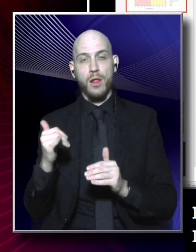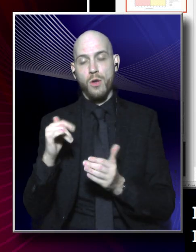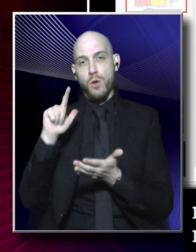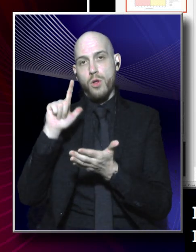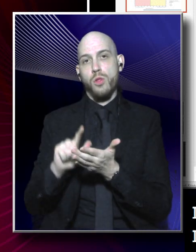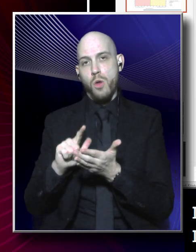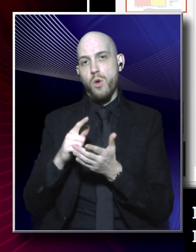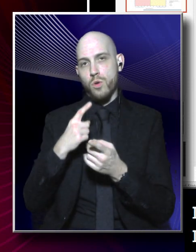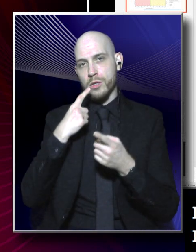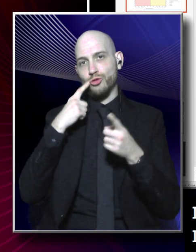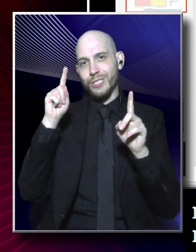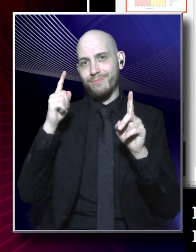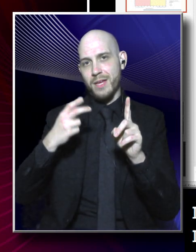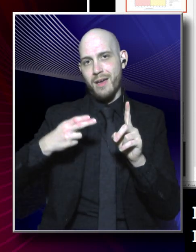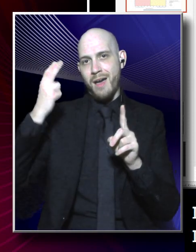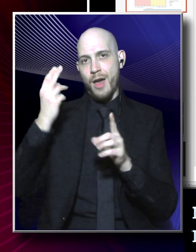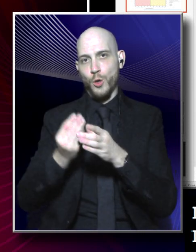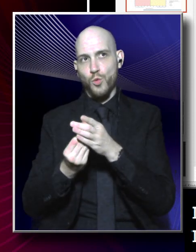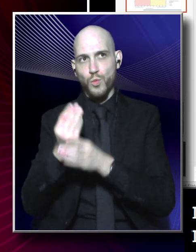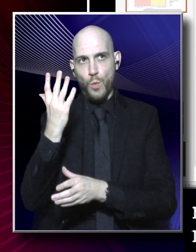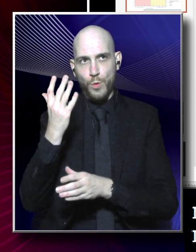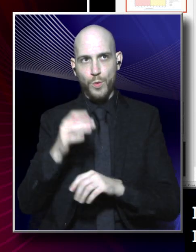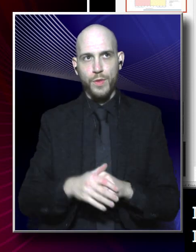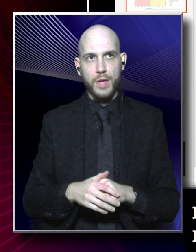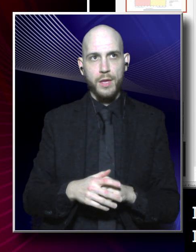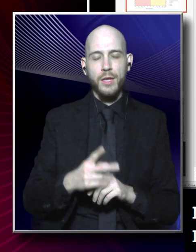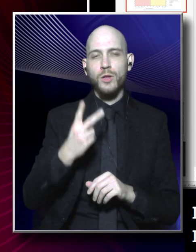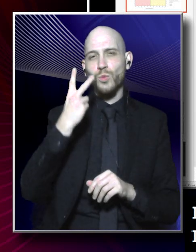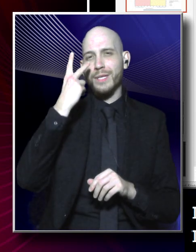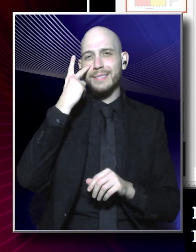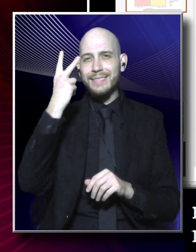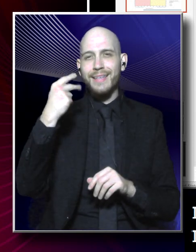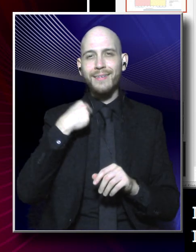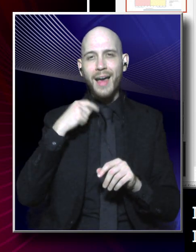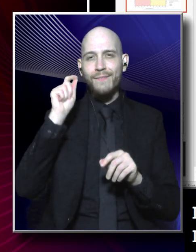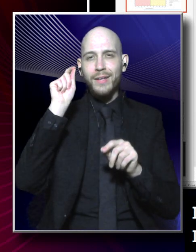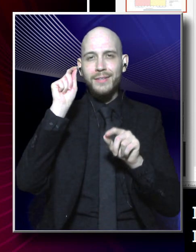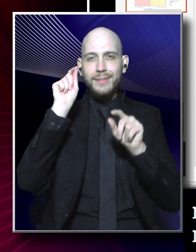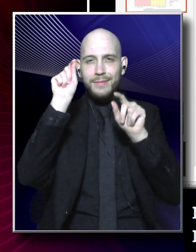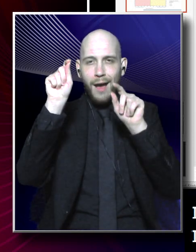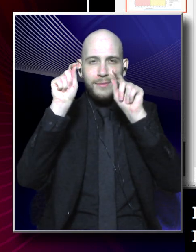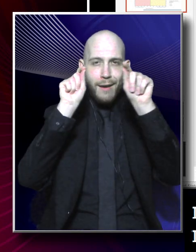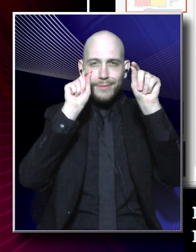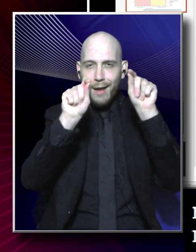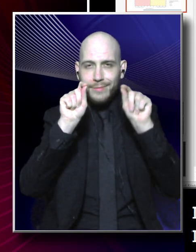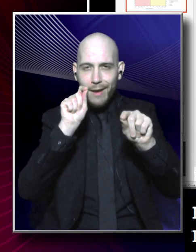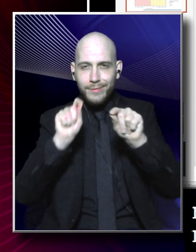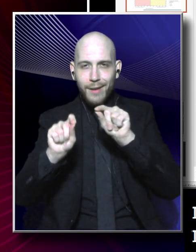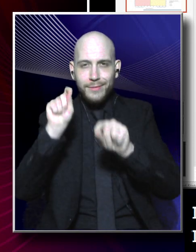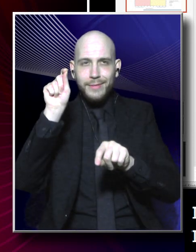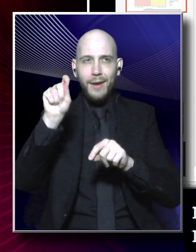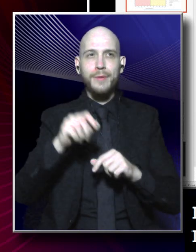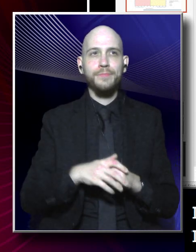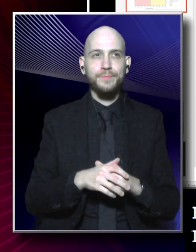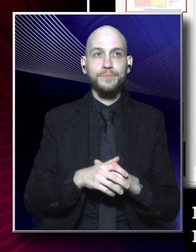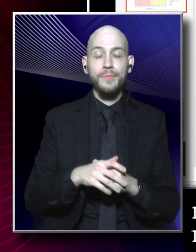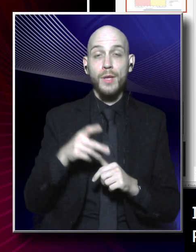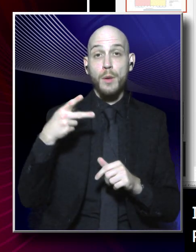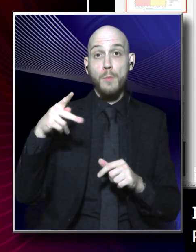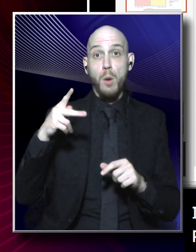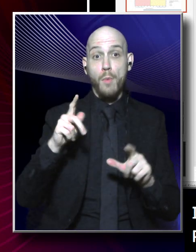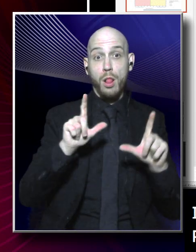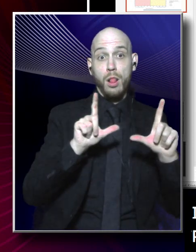Each of those dots in there is a child and a subject. So, like that purple square is